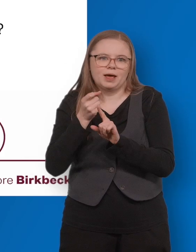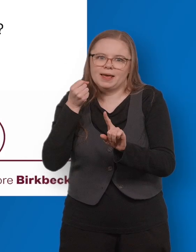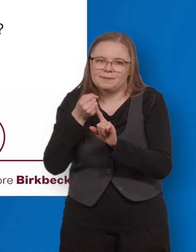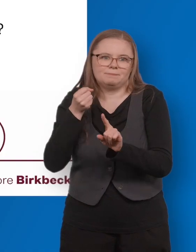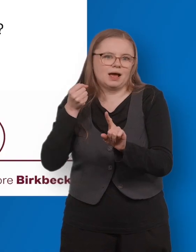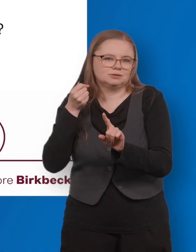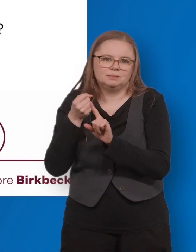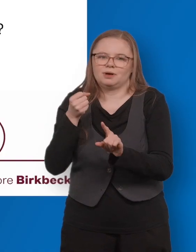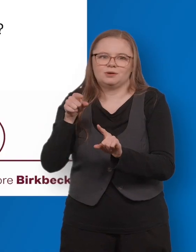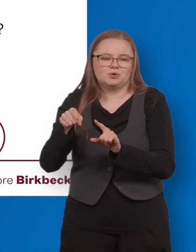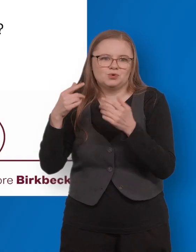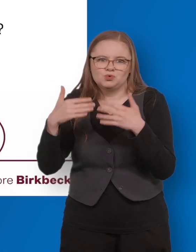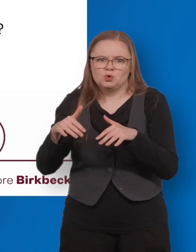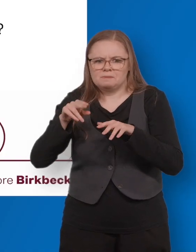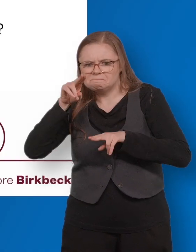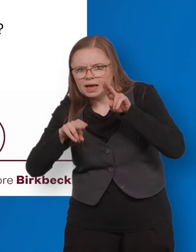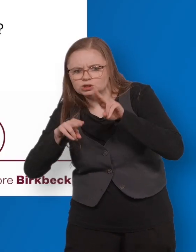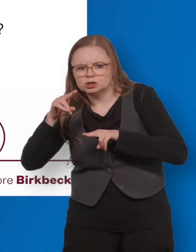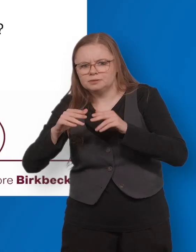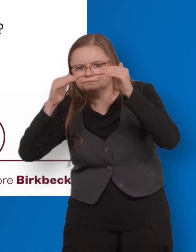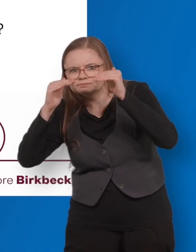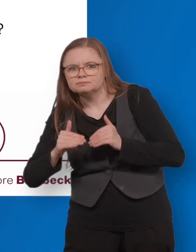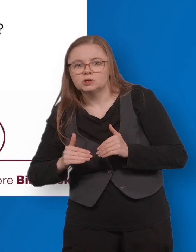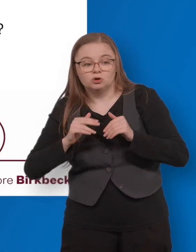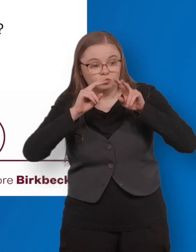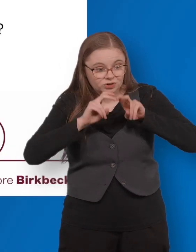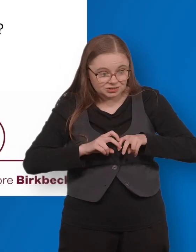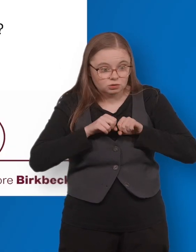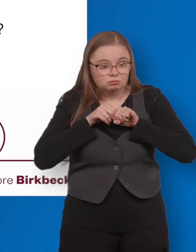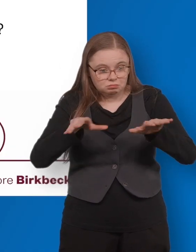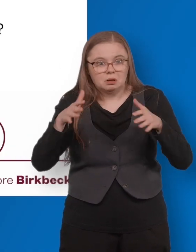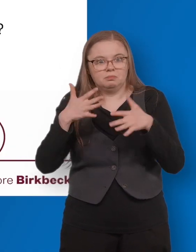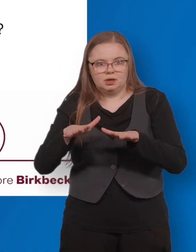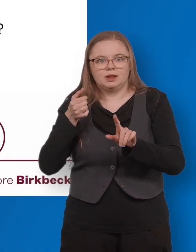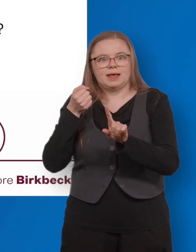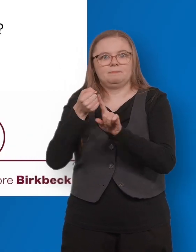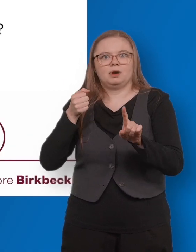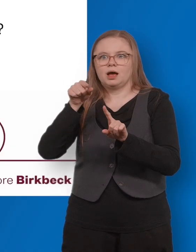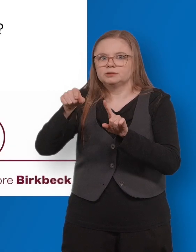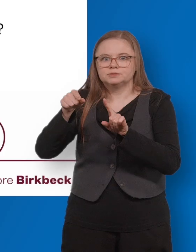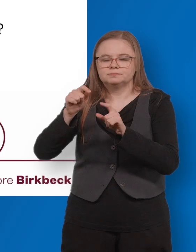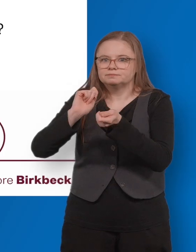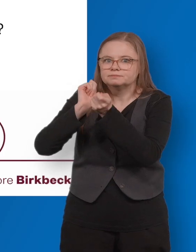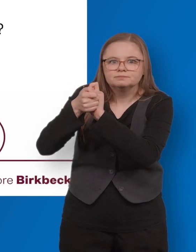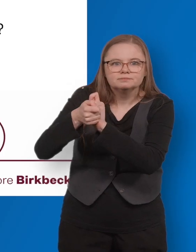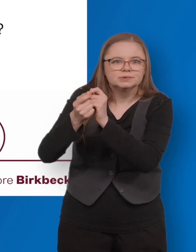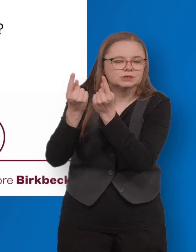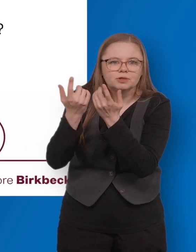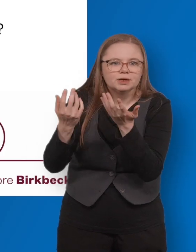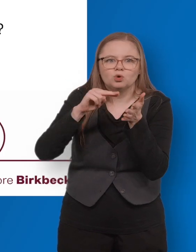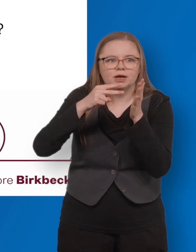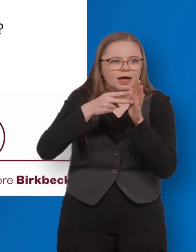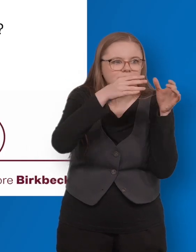the things that we get measured. Actually, what difference has this made in my own context to organizations, but also